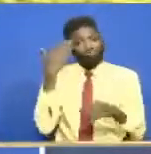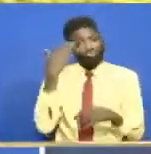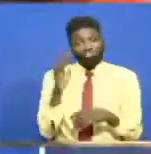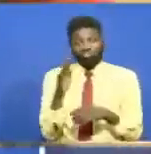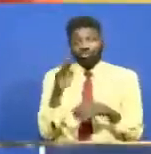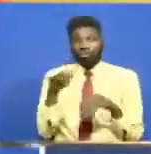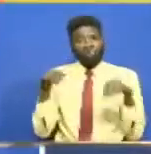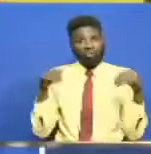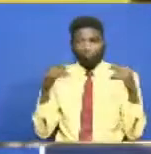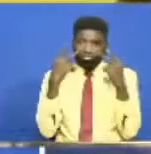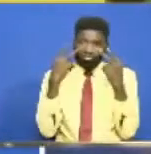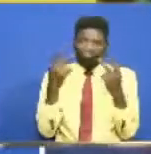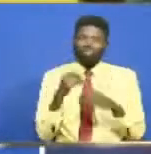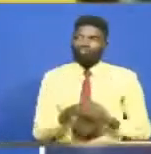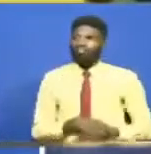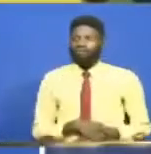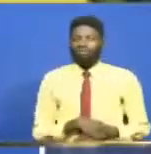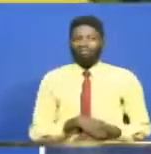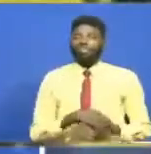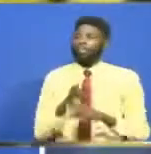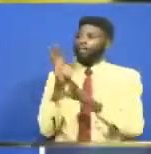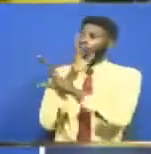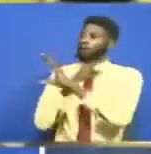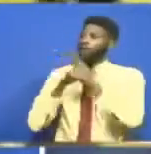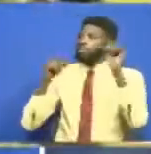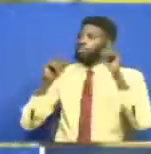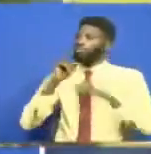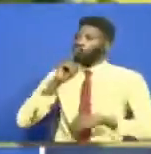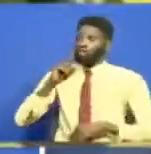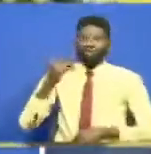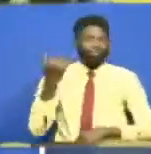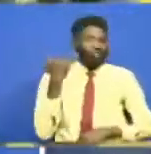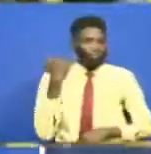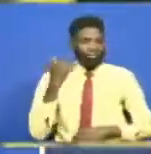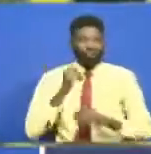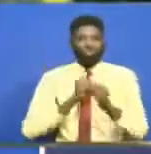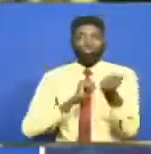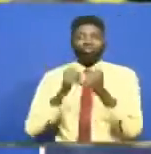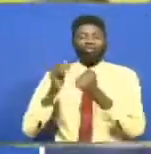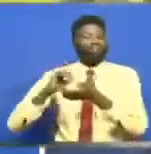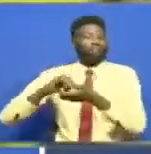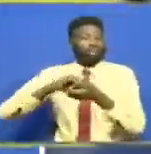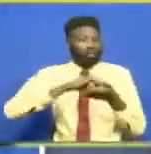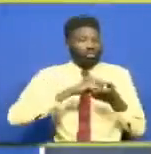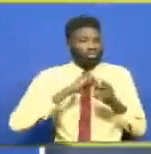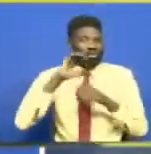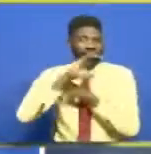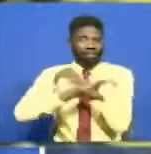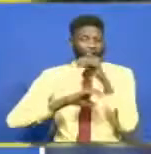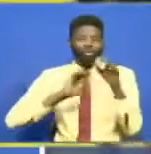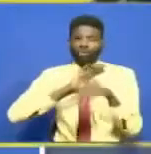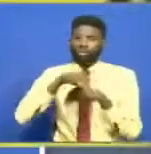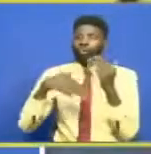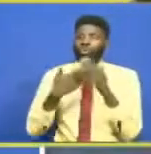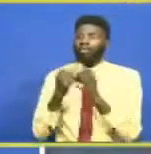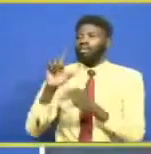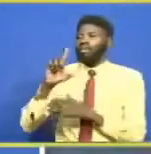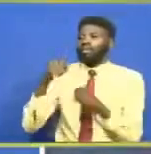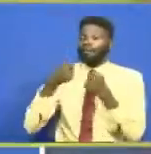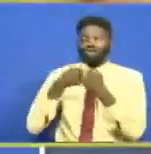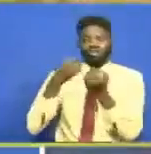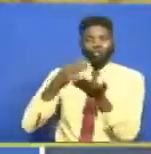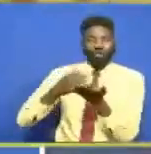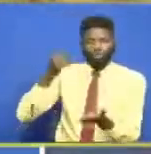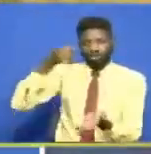need to do. Following the president's directive yesterday, sports federations in the country have suspended all leagues indefinitely, among them the Kenya